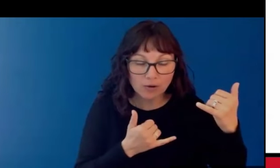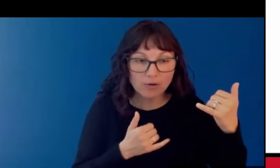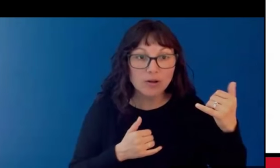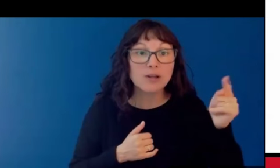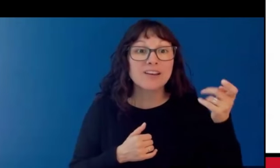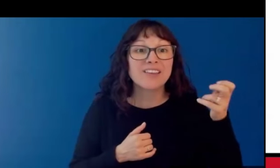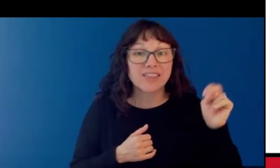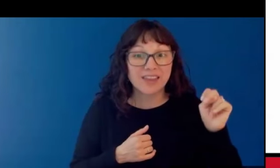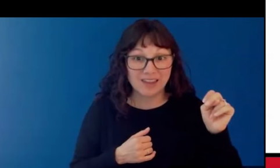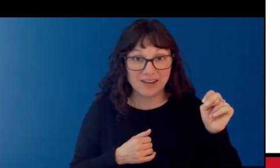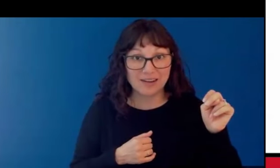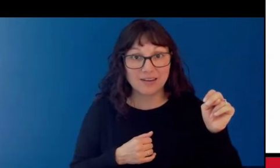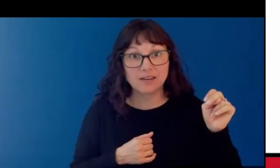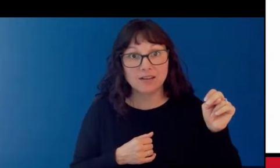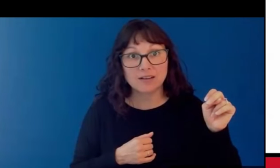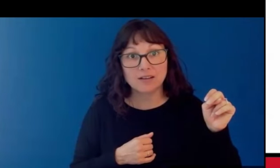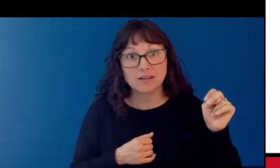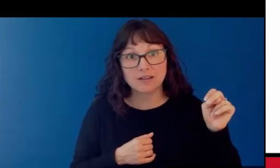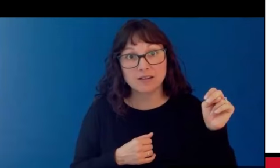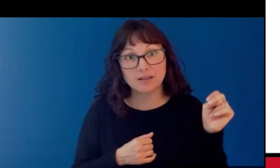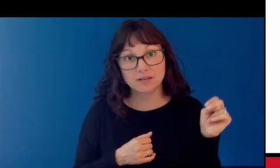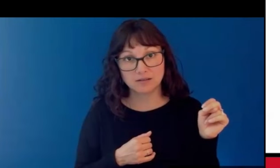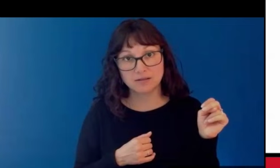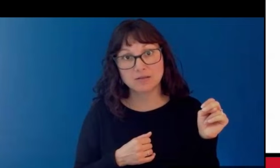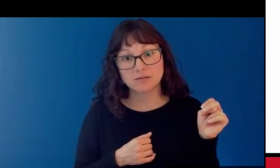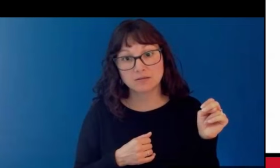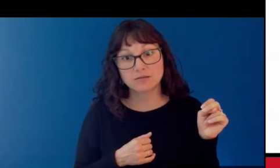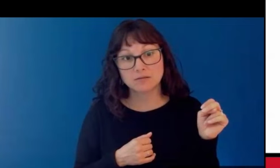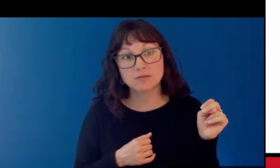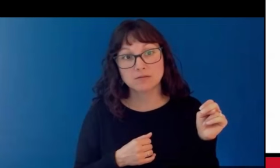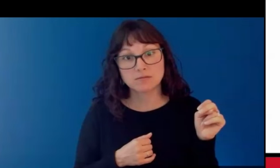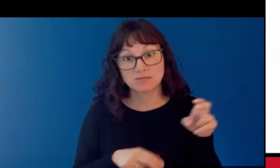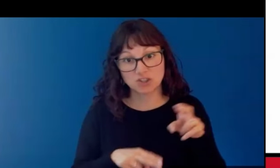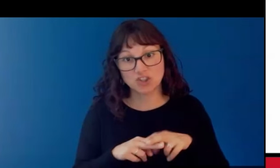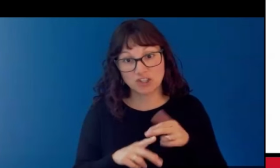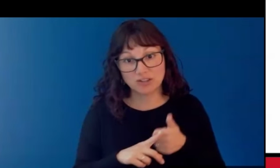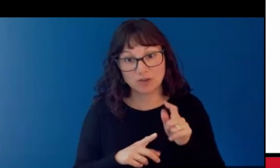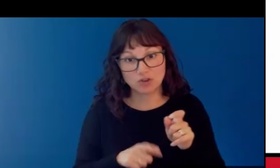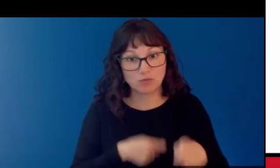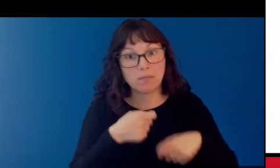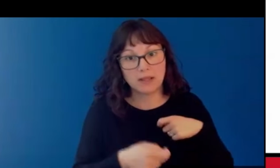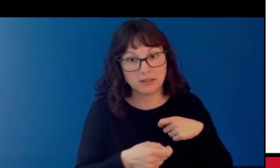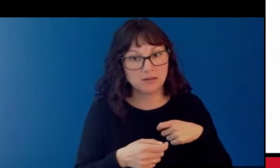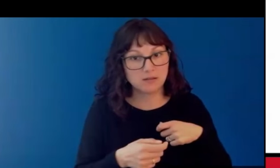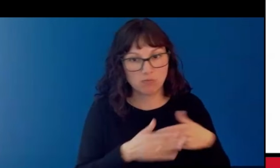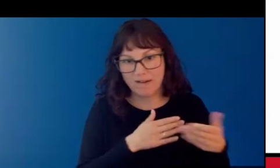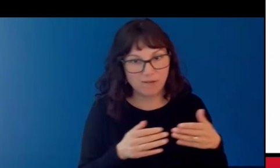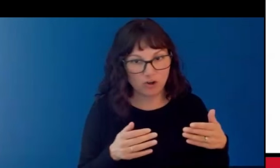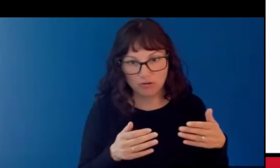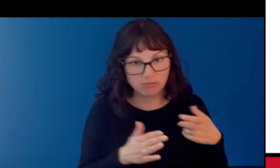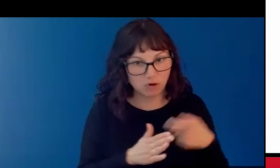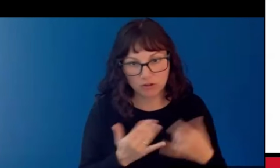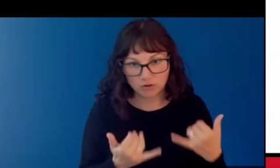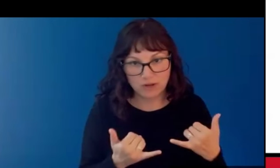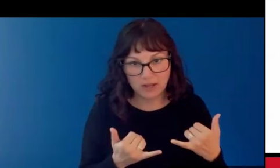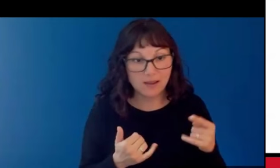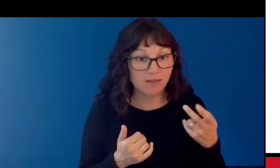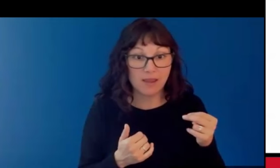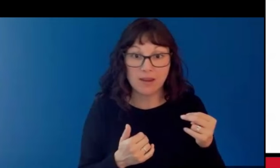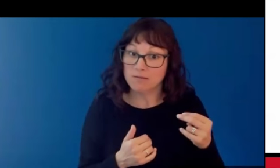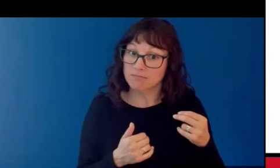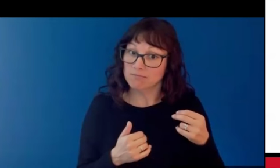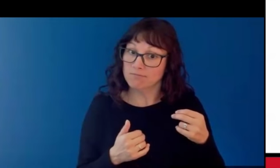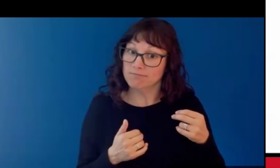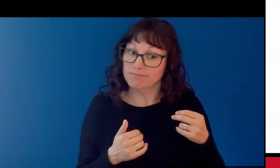then essentially they will replace the chair for what it costs today, and I'll get a brand new chair.